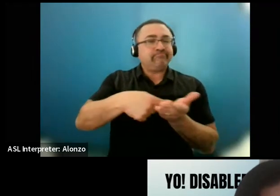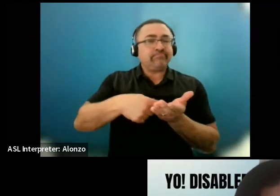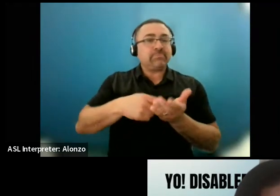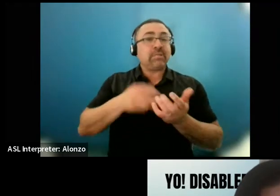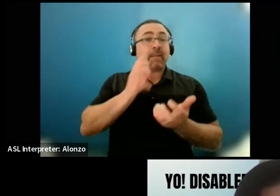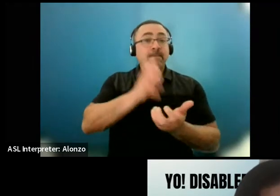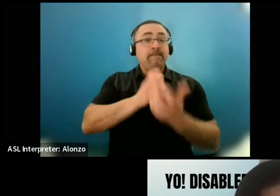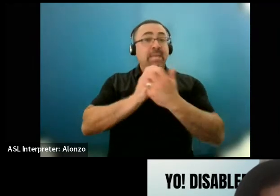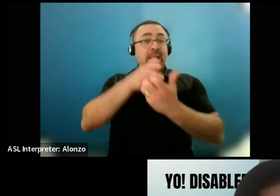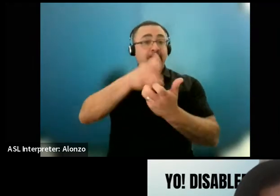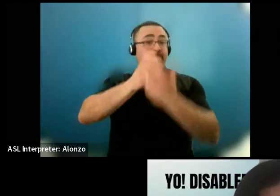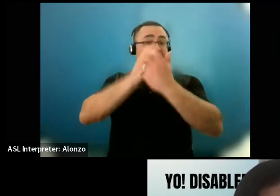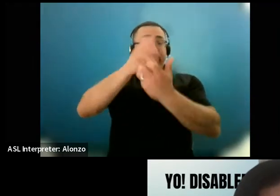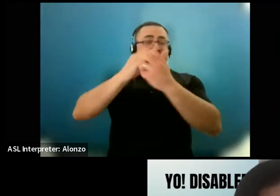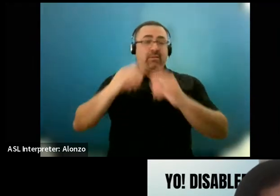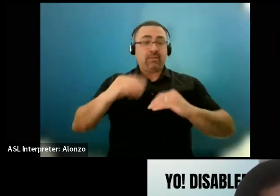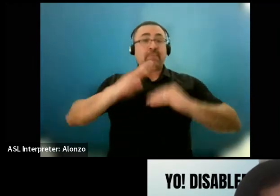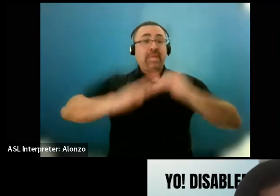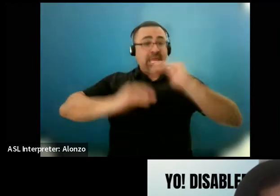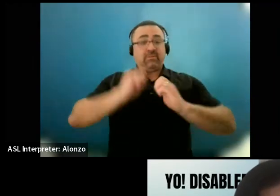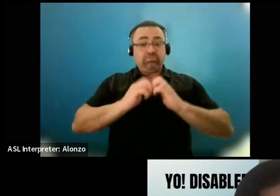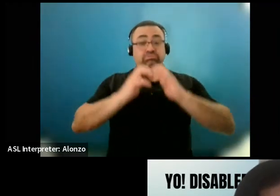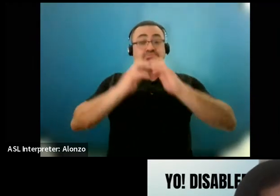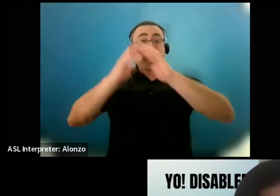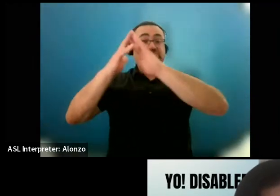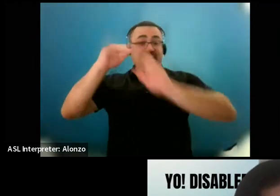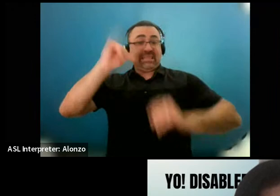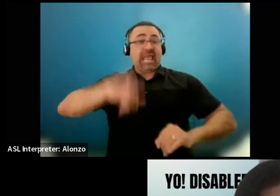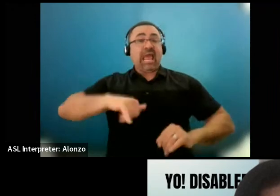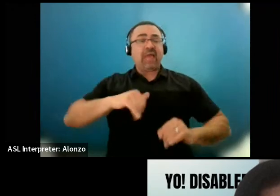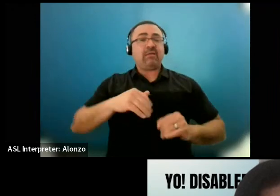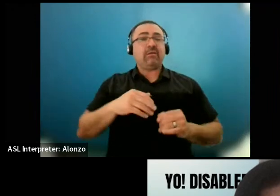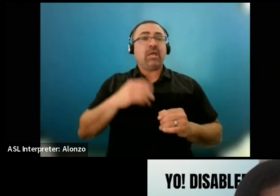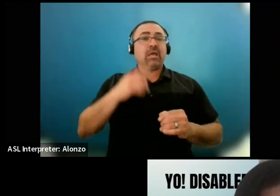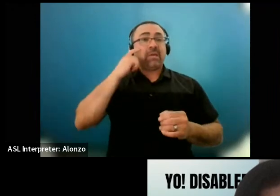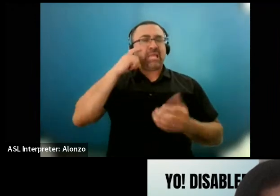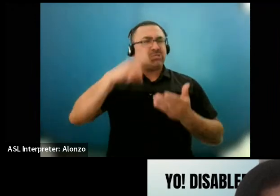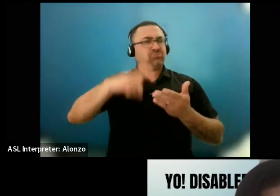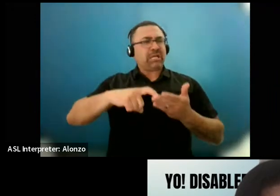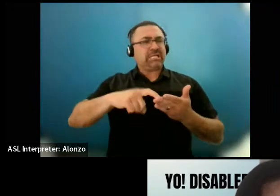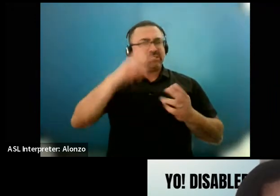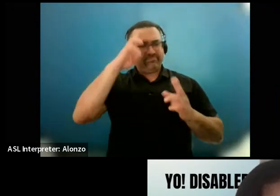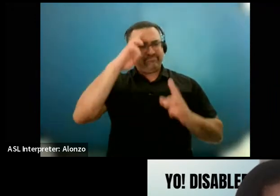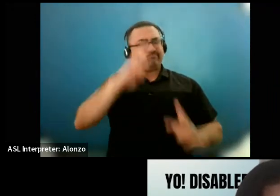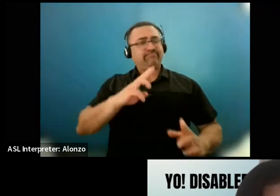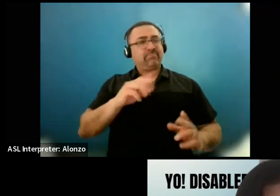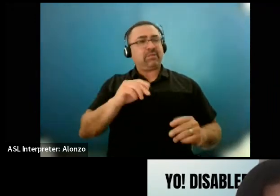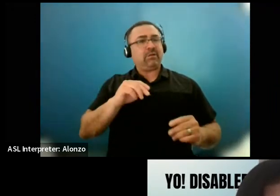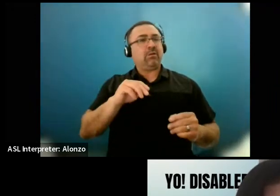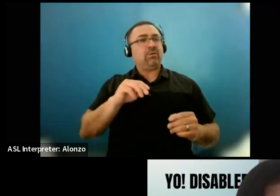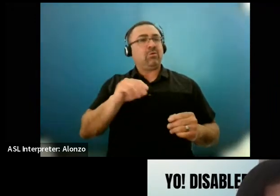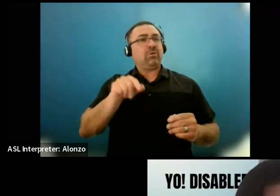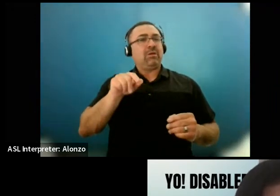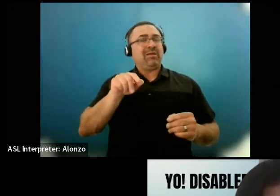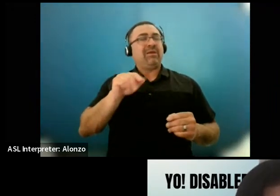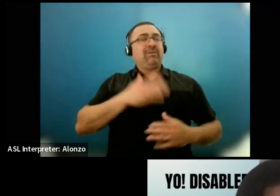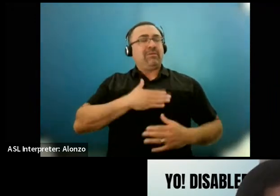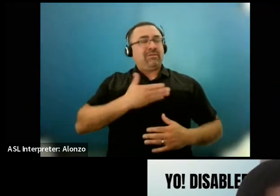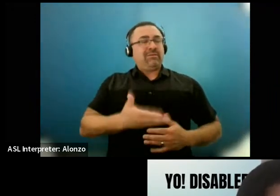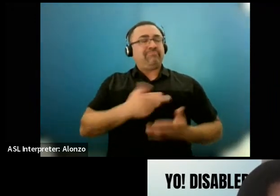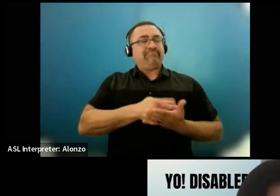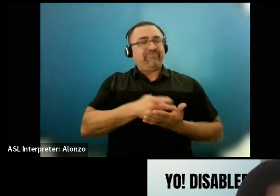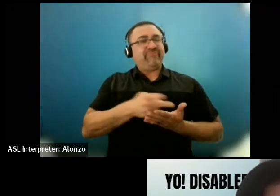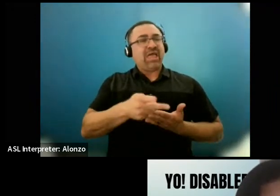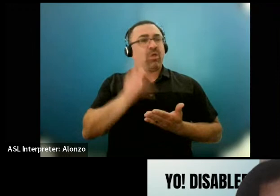kind of build from there. But I think part of it is that recognition that, you know what, we're all going to fail and we're all going to